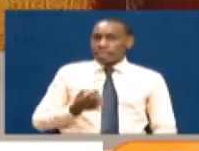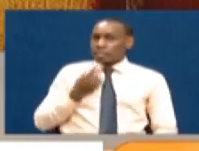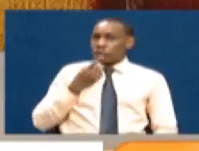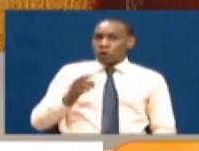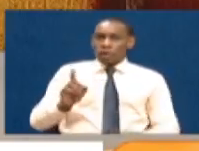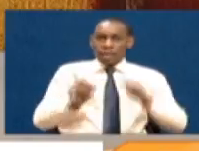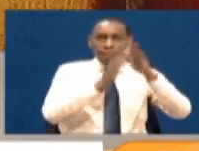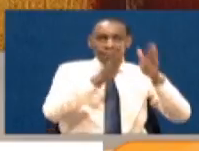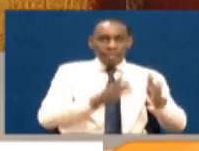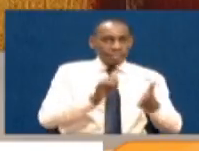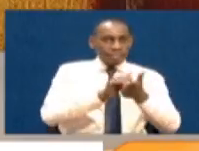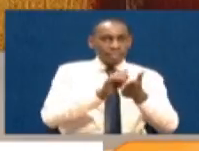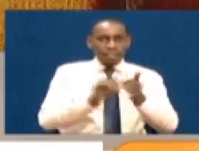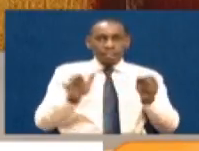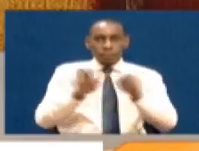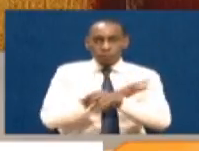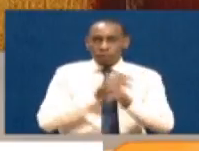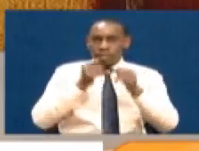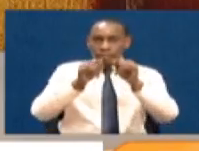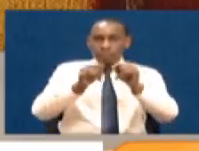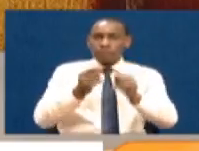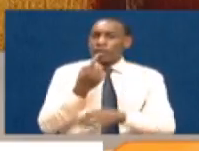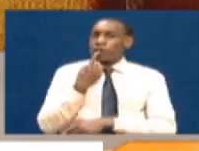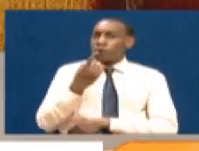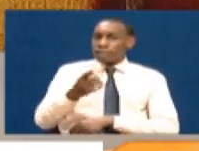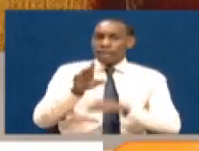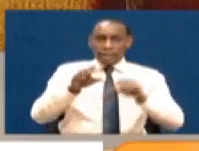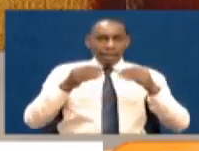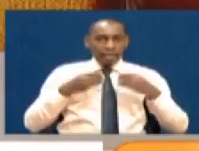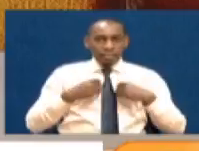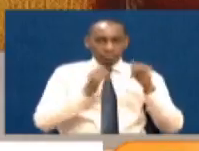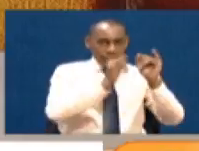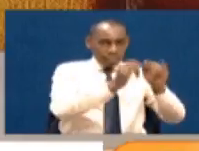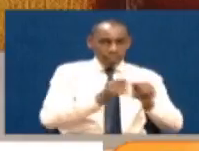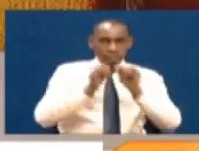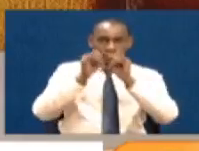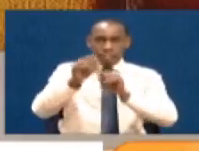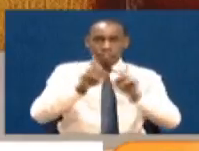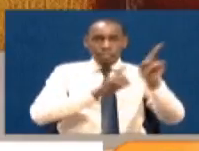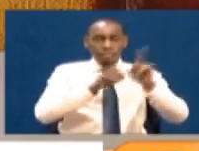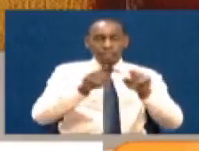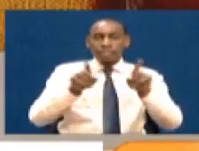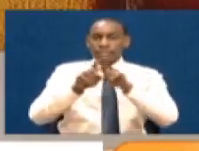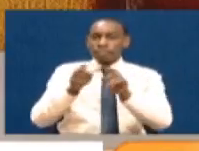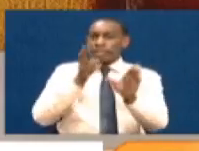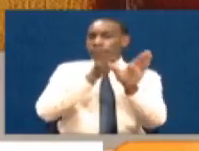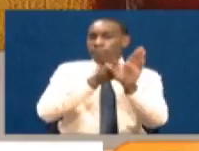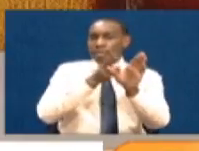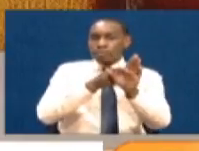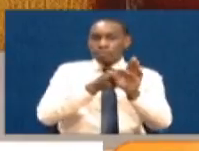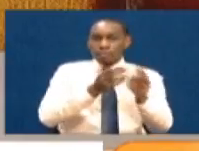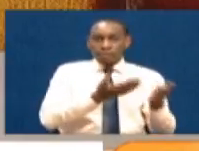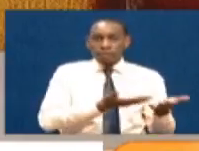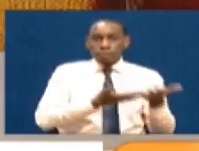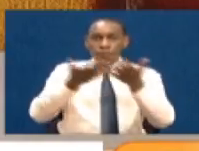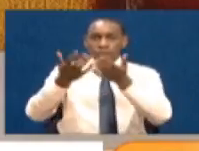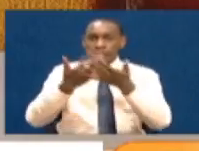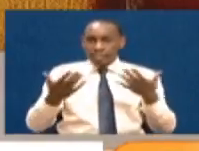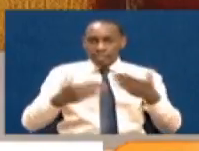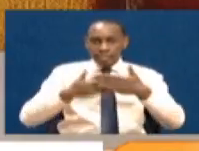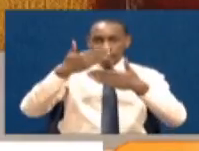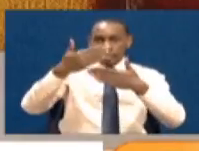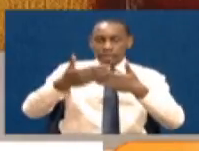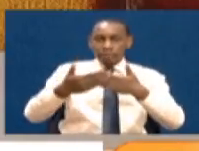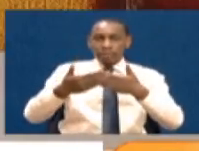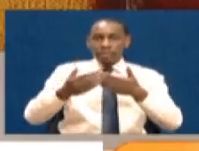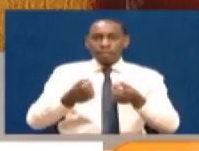the CS to ensure full implementation of the directive, allowing individual transporters to take part in the movement of cargo after